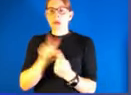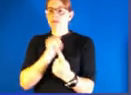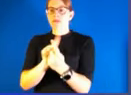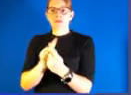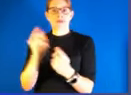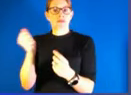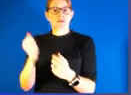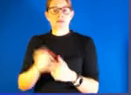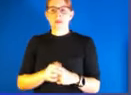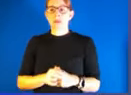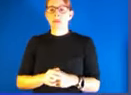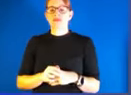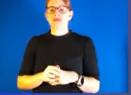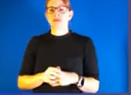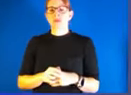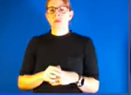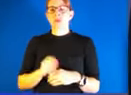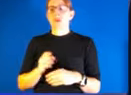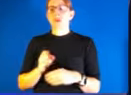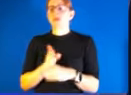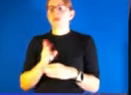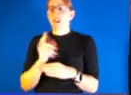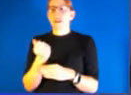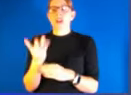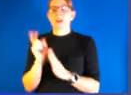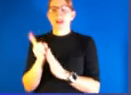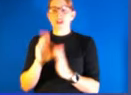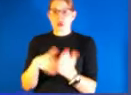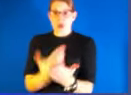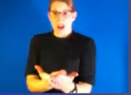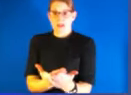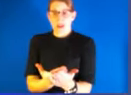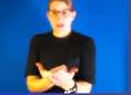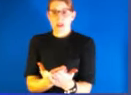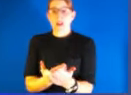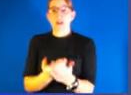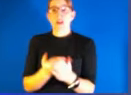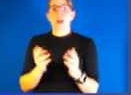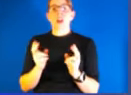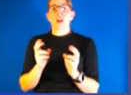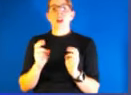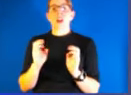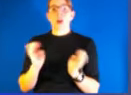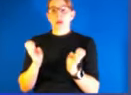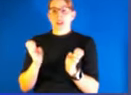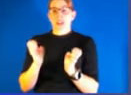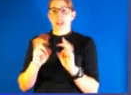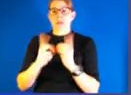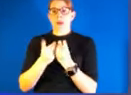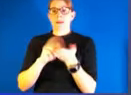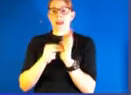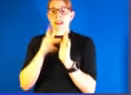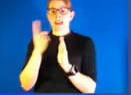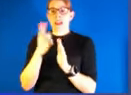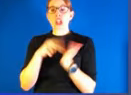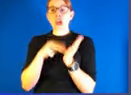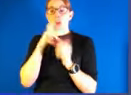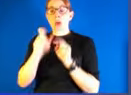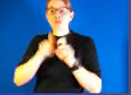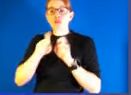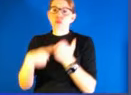Within a few minutes of arriving at the emergency department, you will be triaged. So a nurse will talk to you about